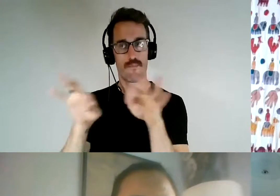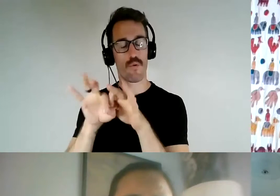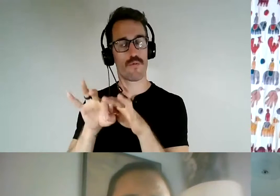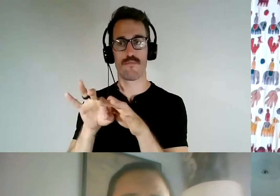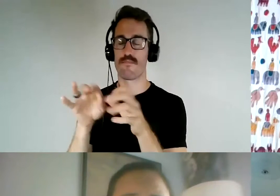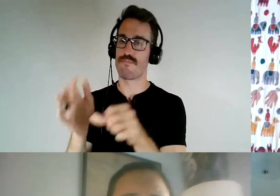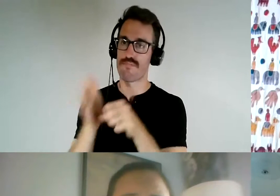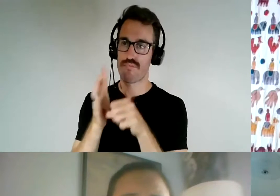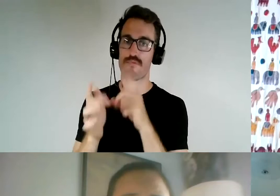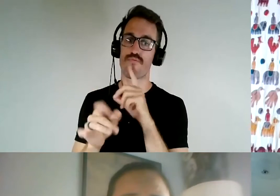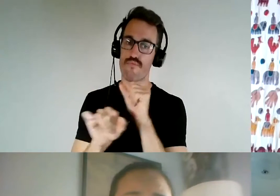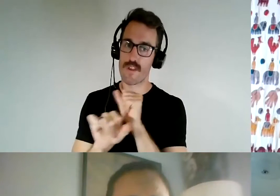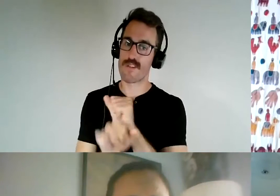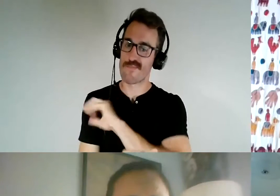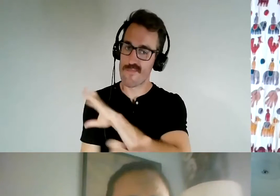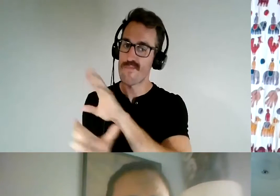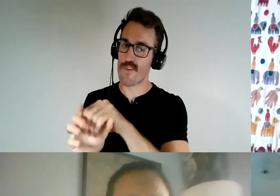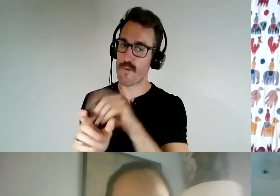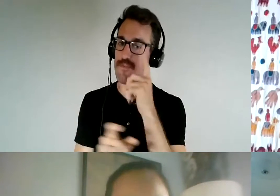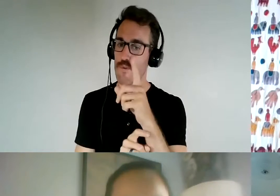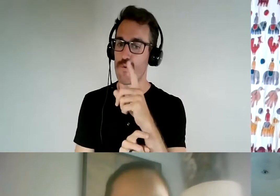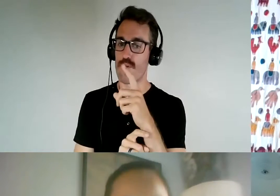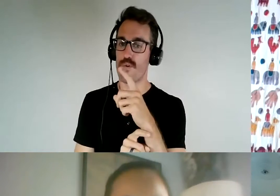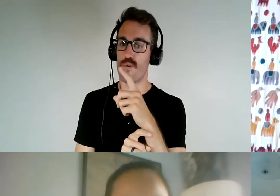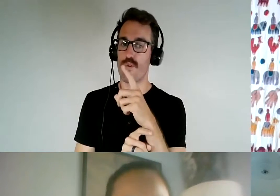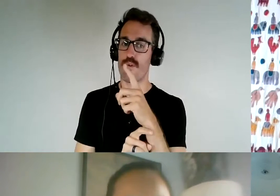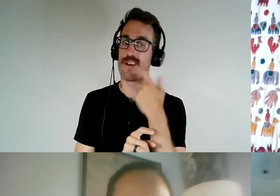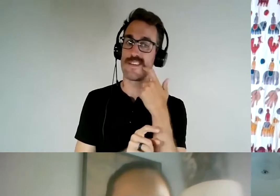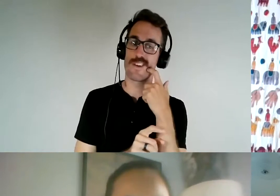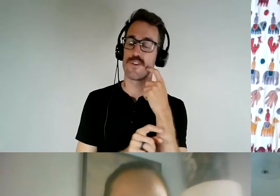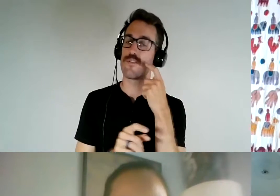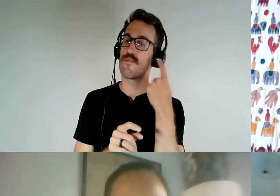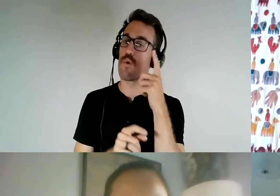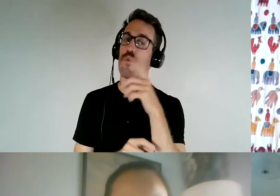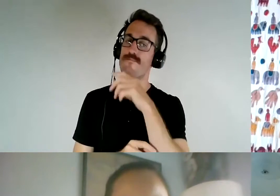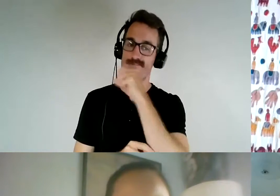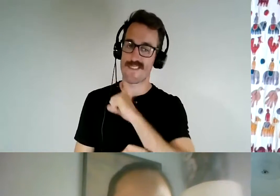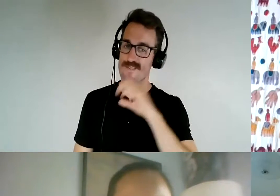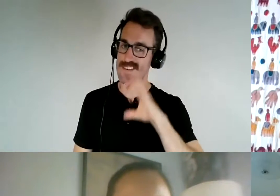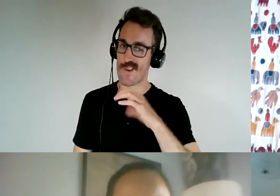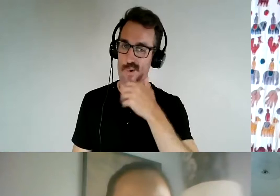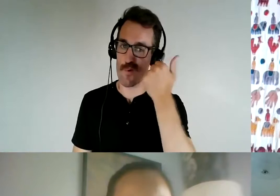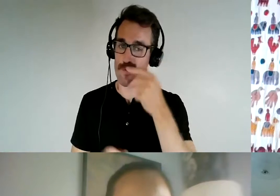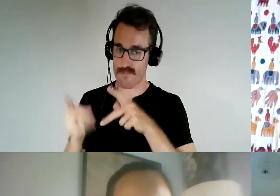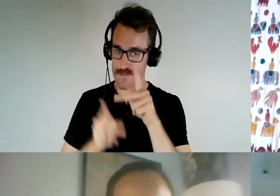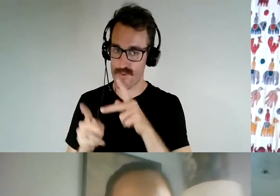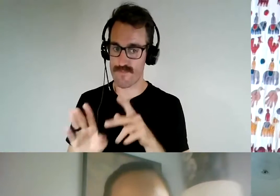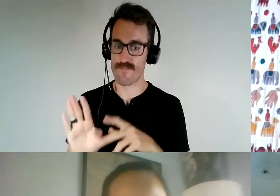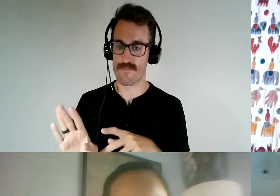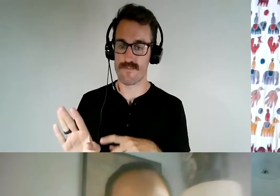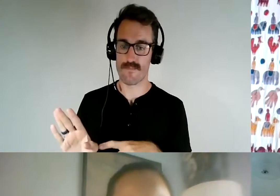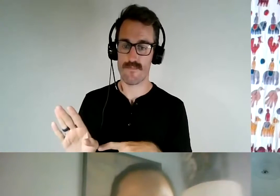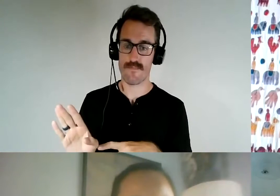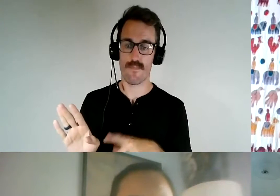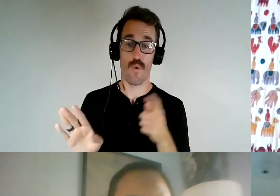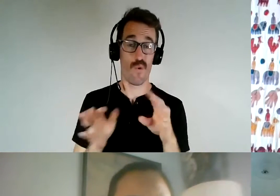real interventions for awareness and education for older people. We have a comment from XJ Ng,